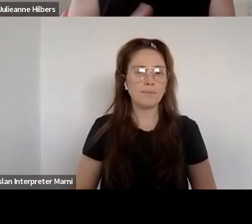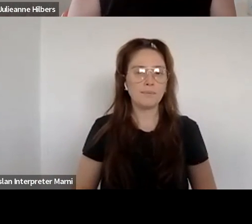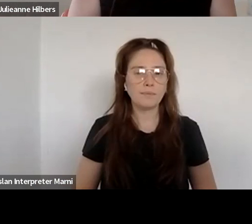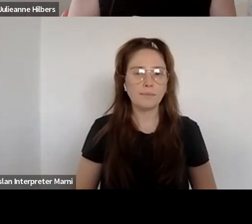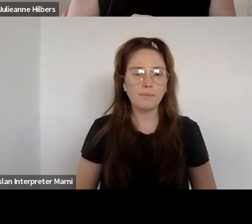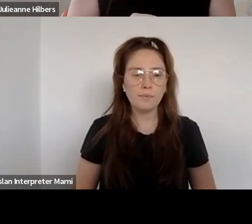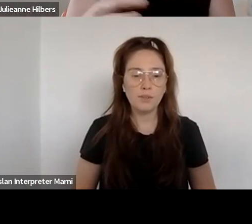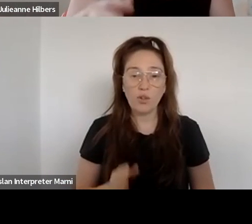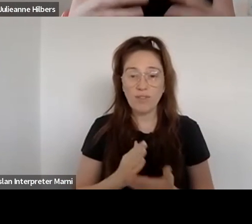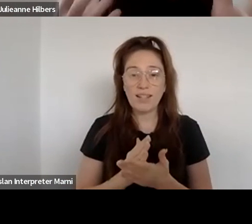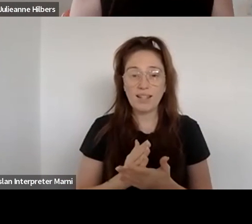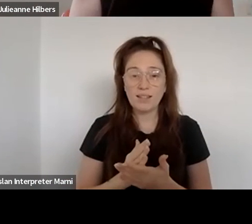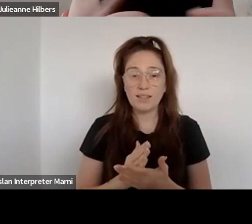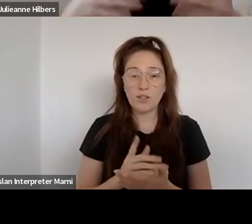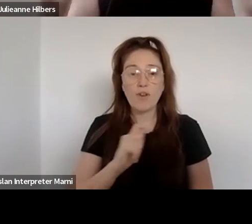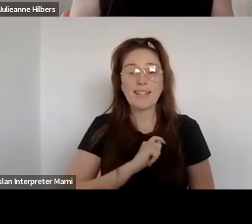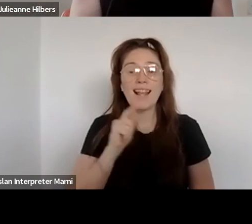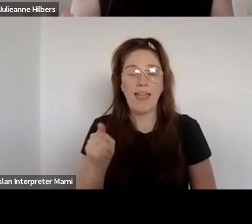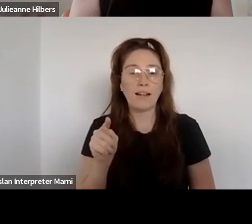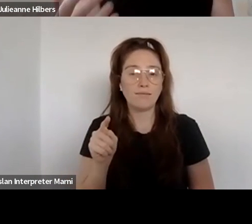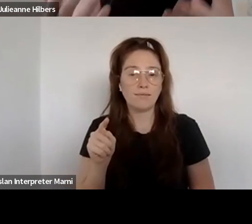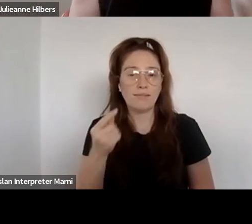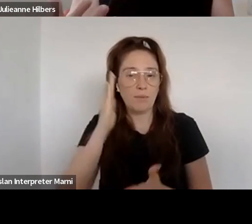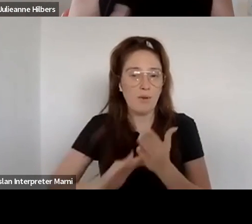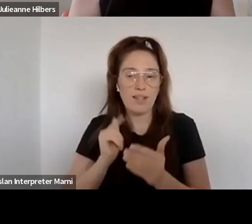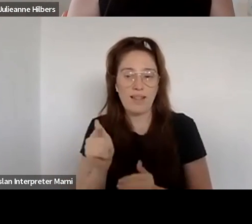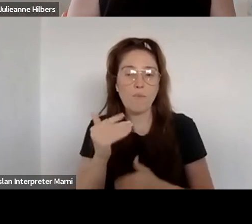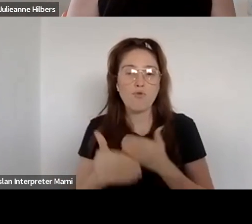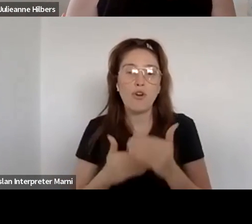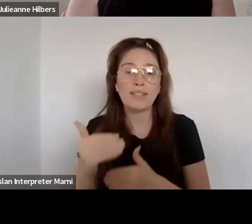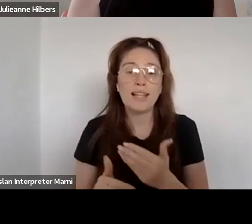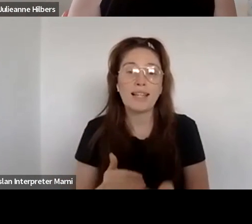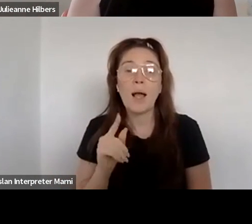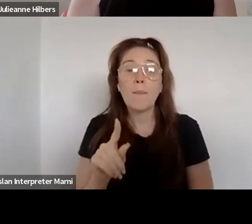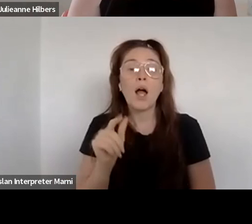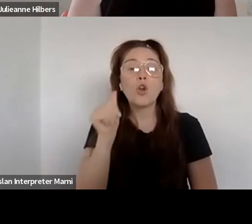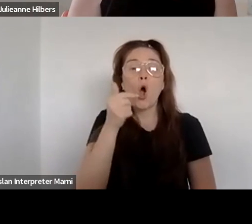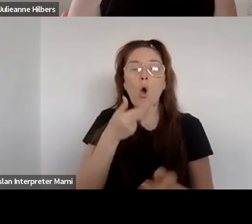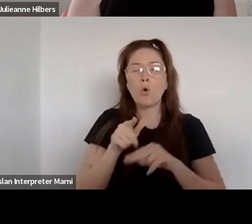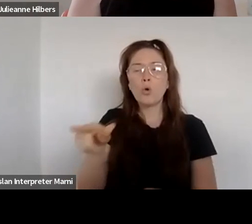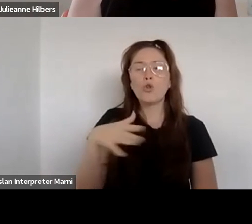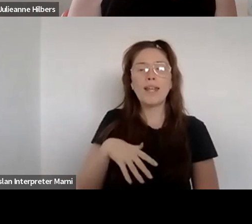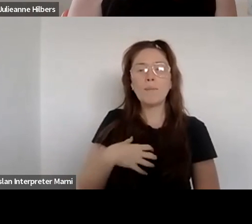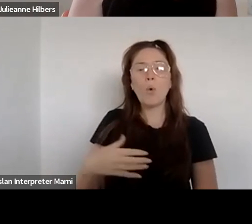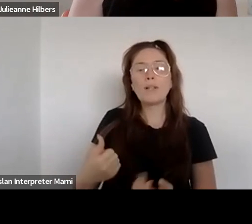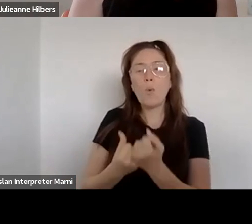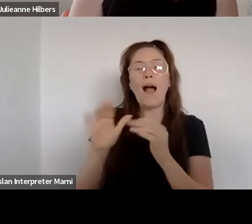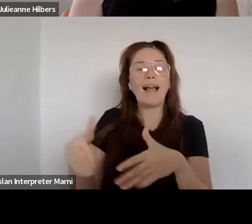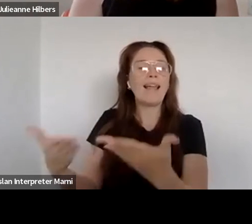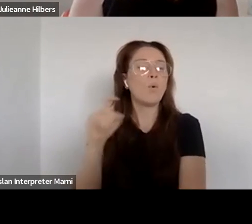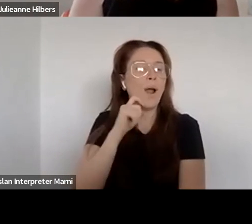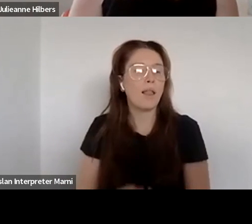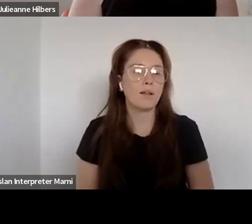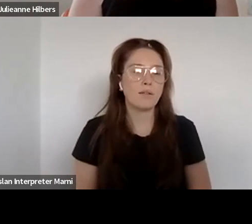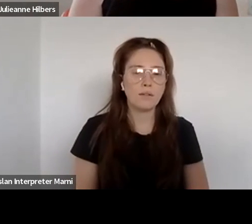it's about trusting that as well, but also noticing that if people require more support, that is made available. I need